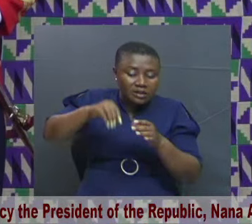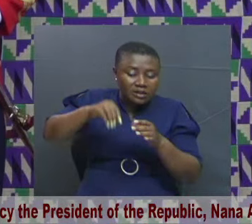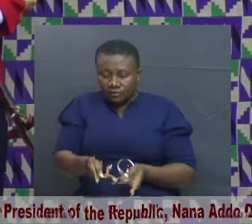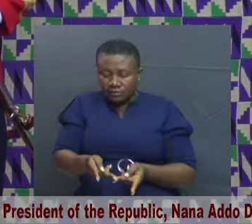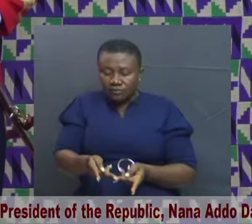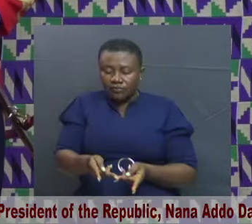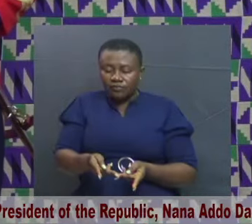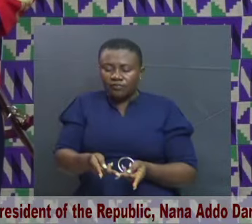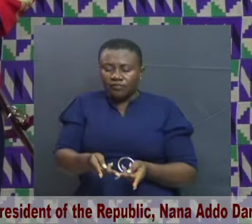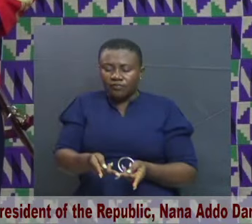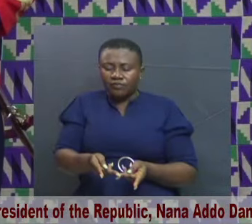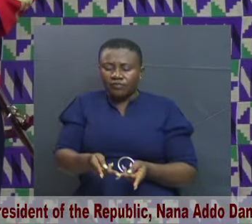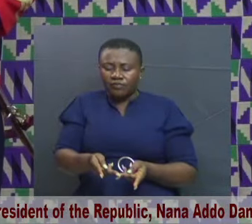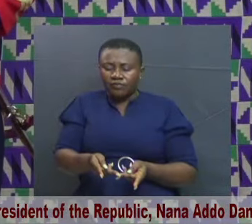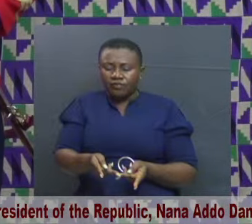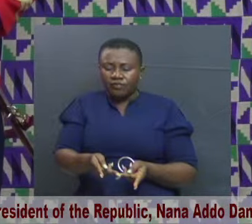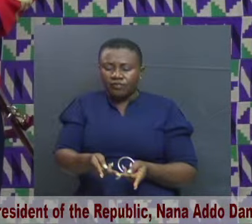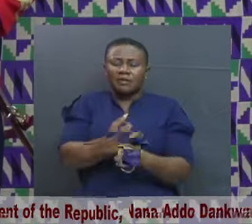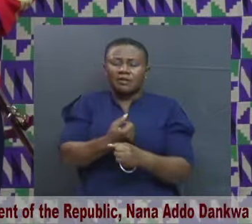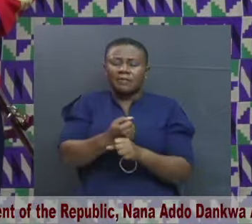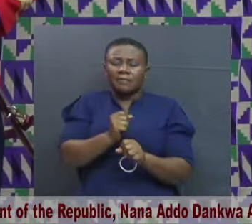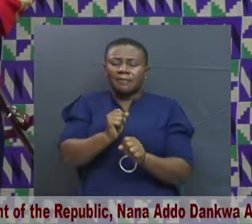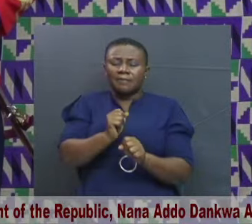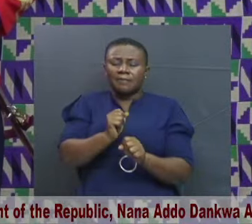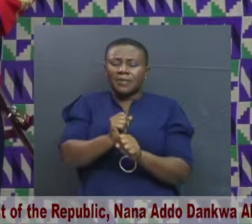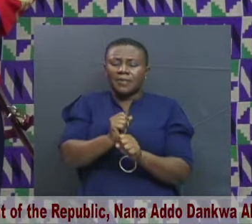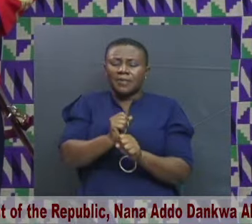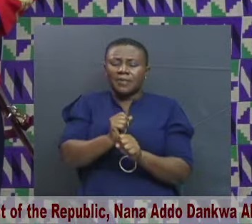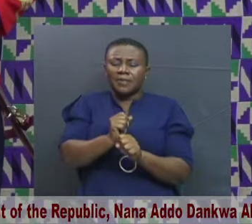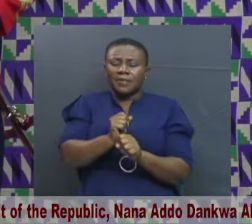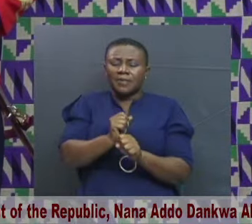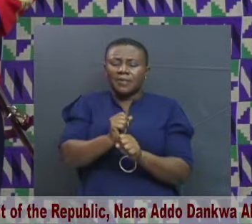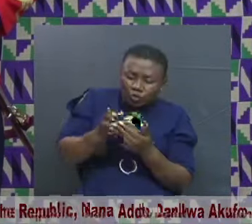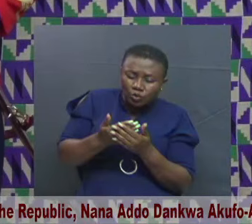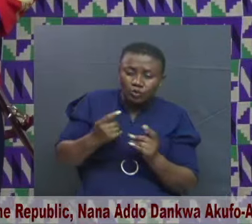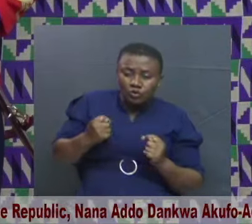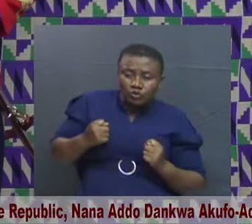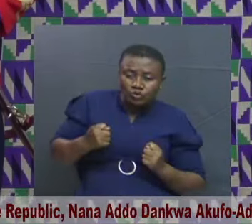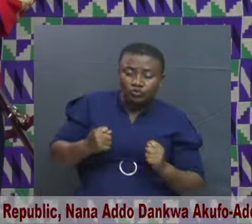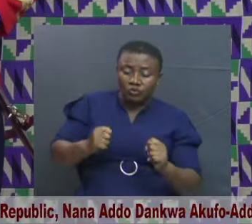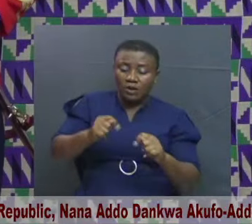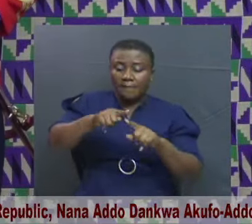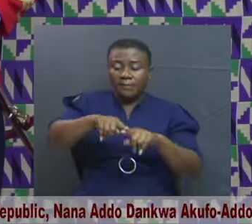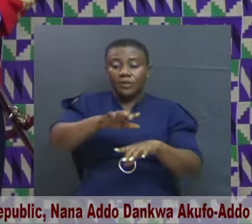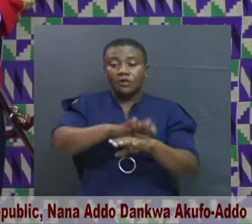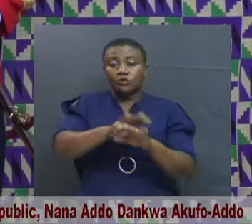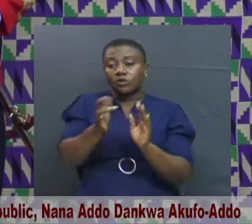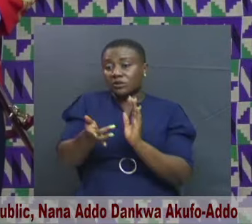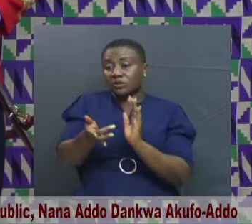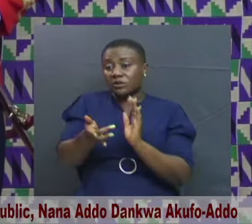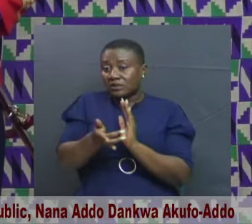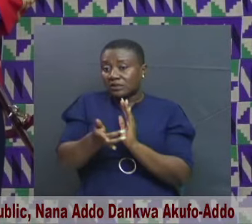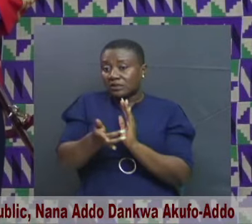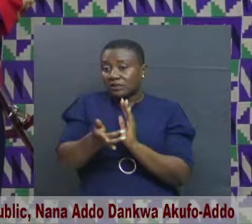making giant strides in the area of digitalization